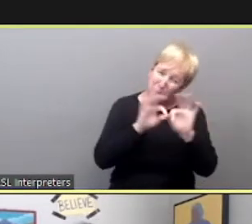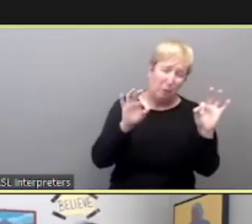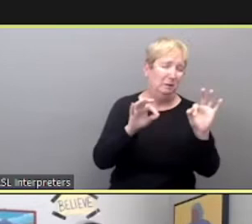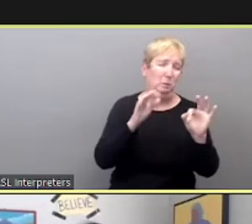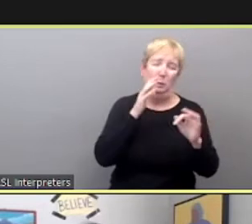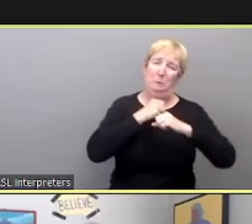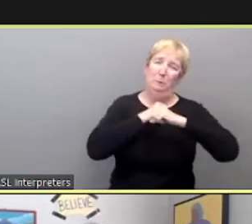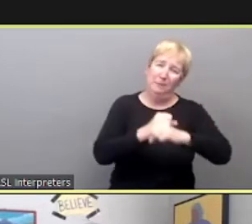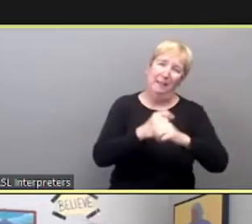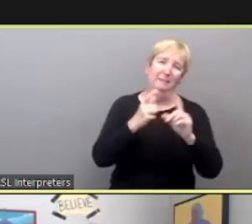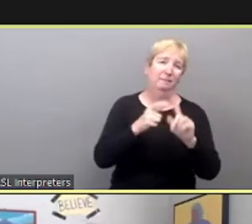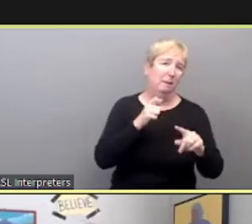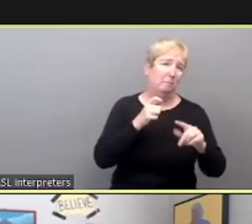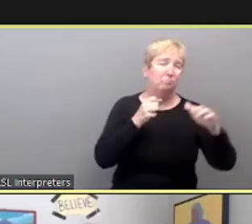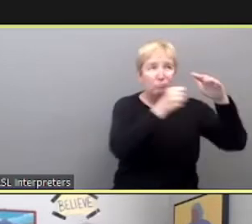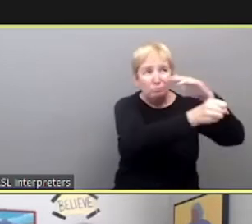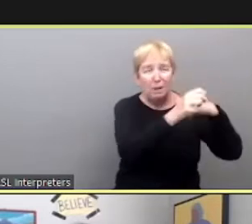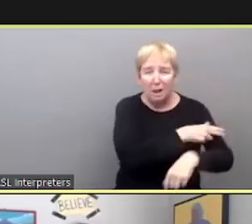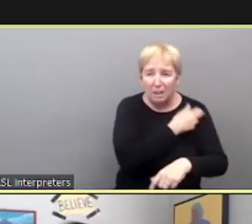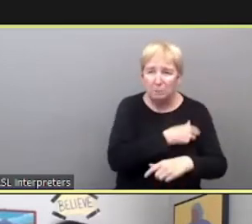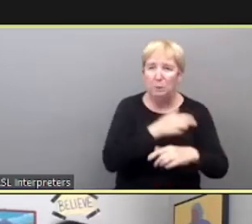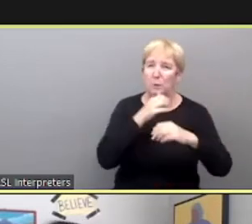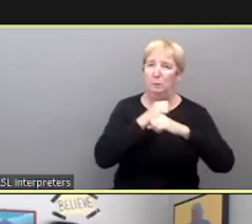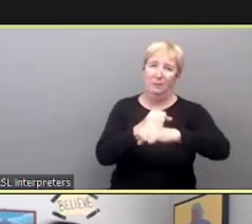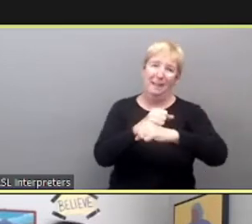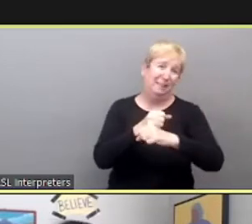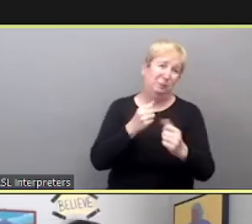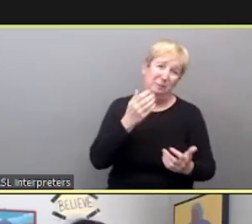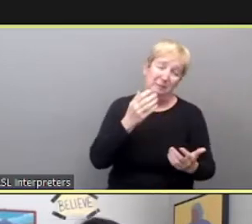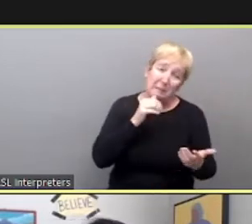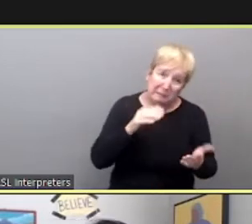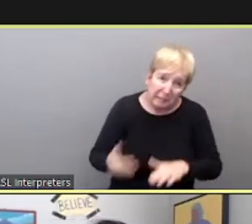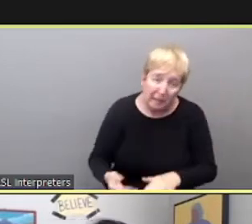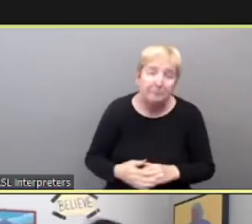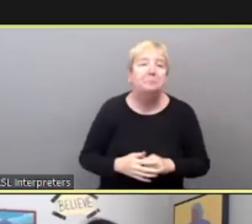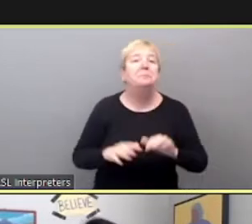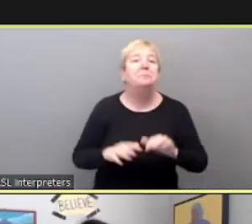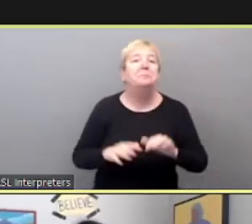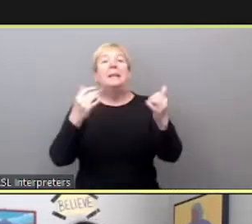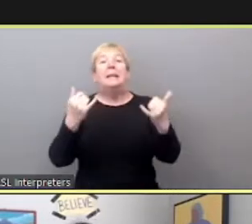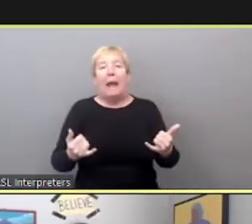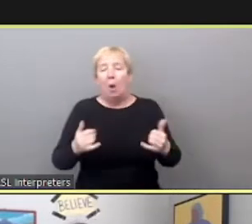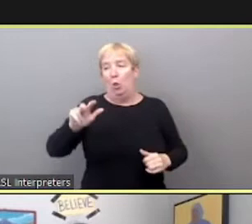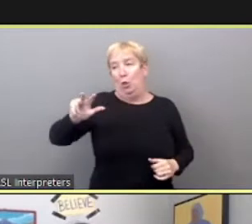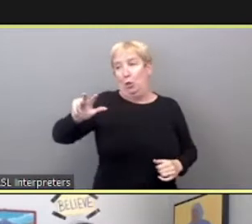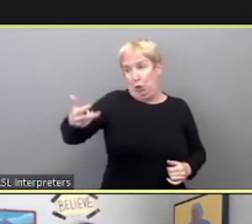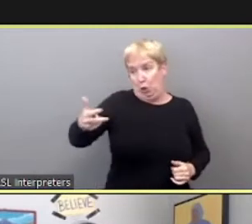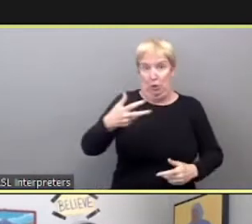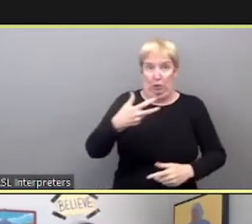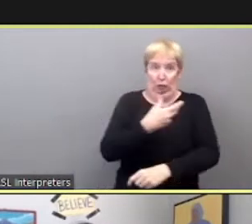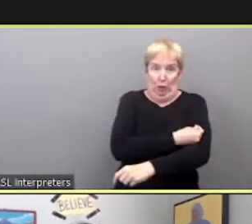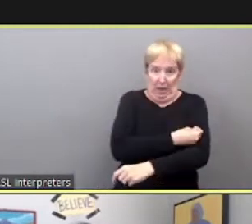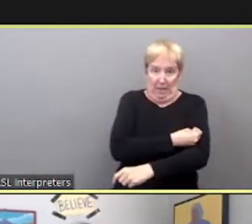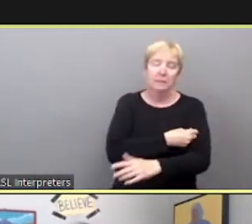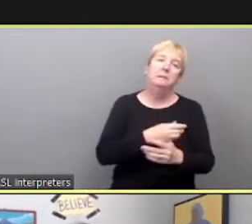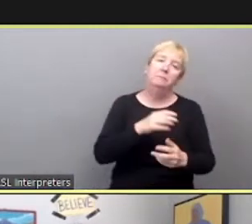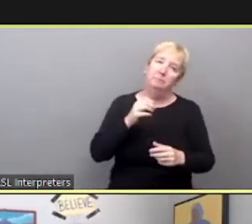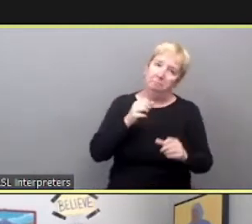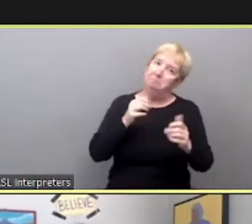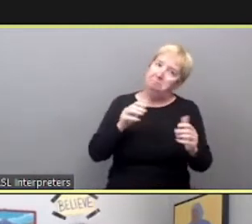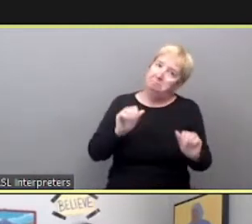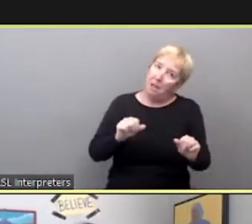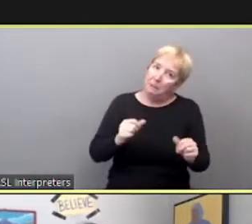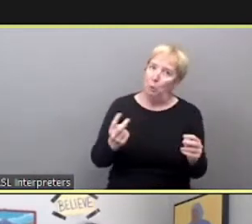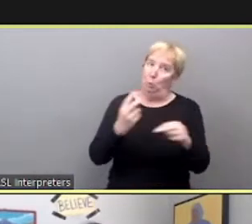One of the things people were worried about is that third dose can be worse than the second dose. And the data from the